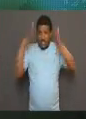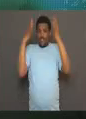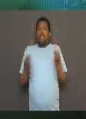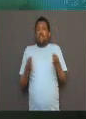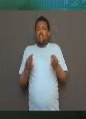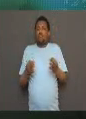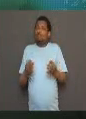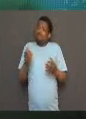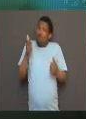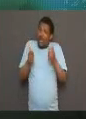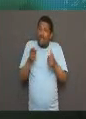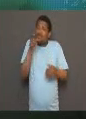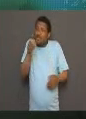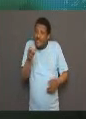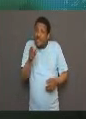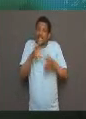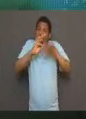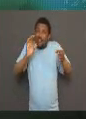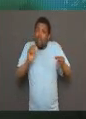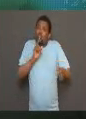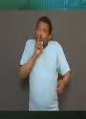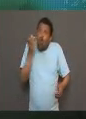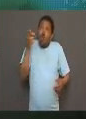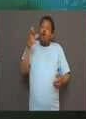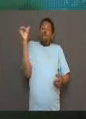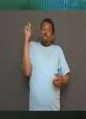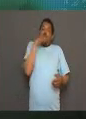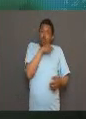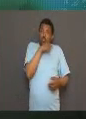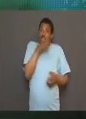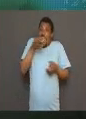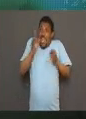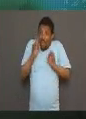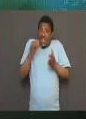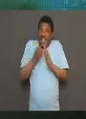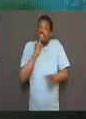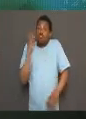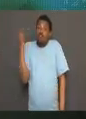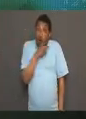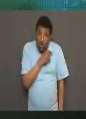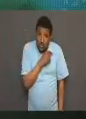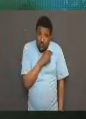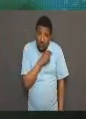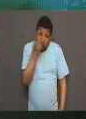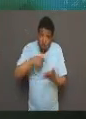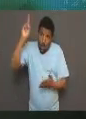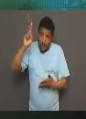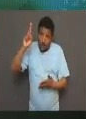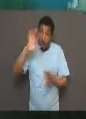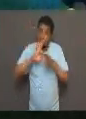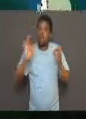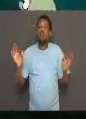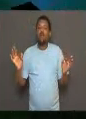sentence is true or false. If it is false, correct the statement.